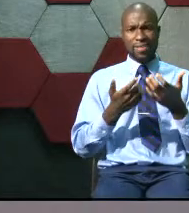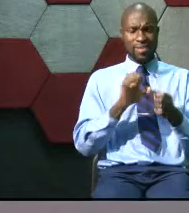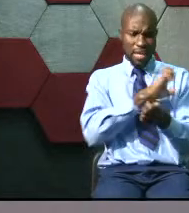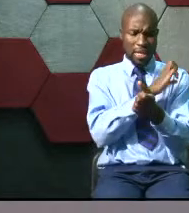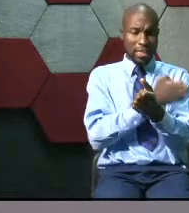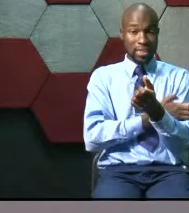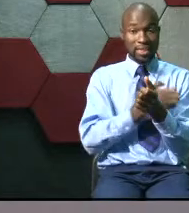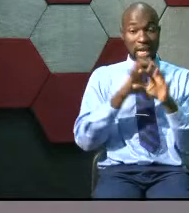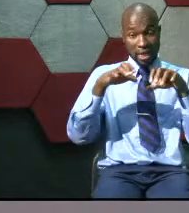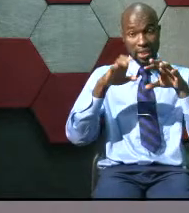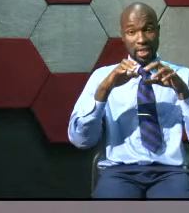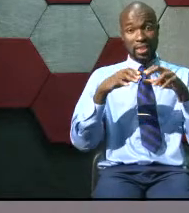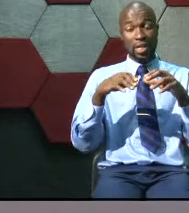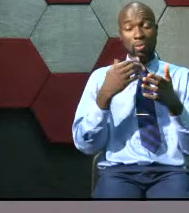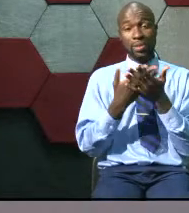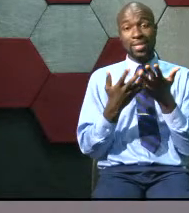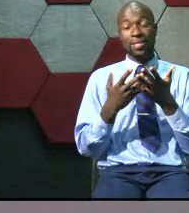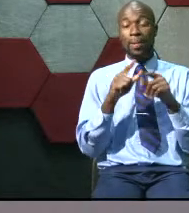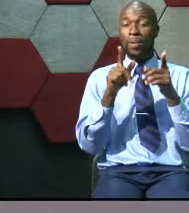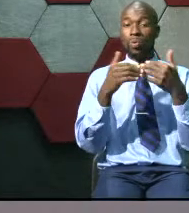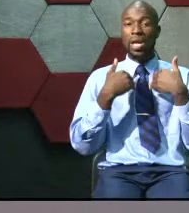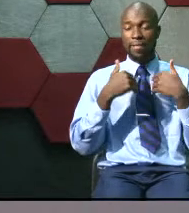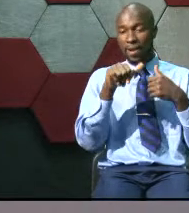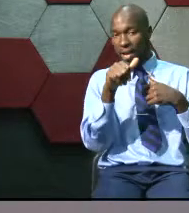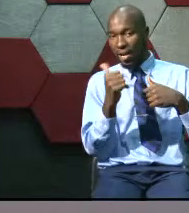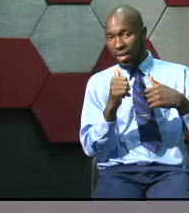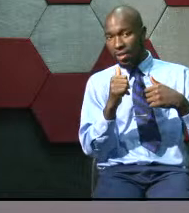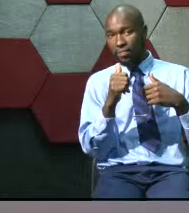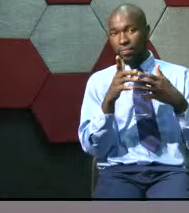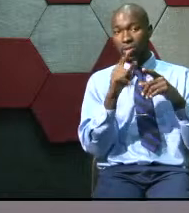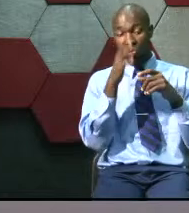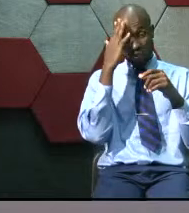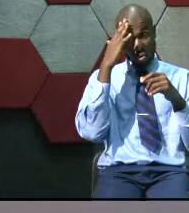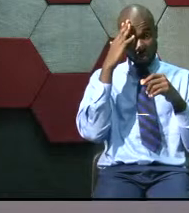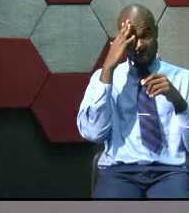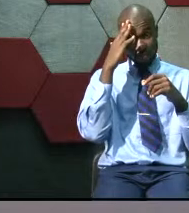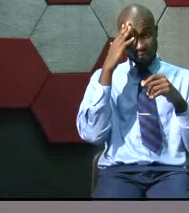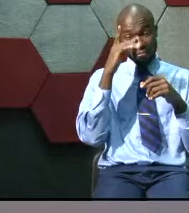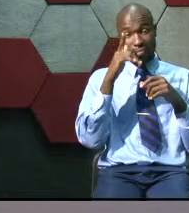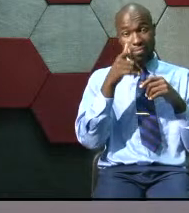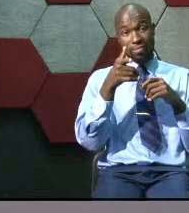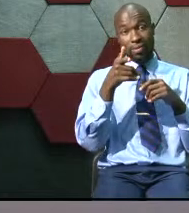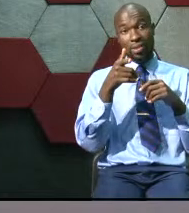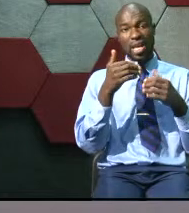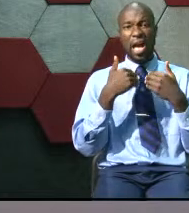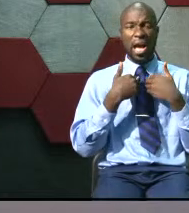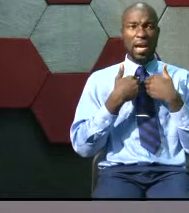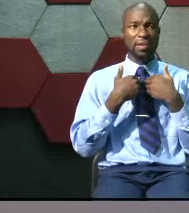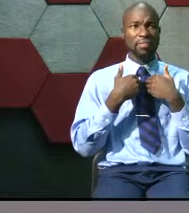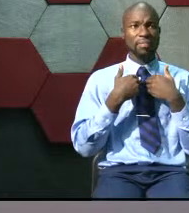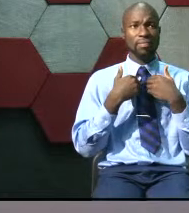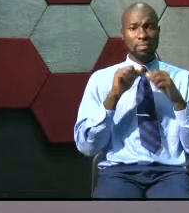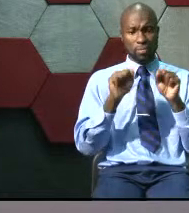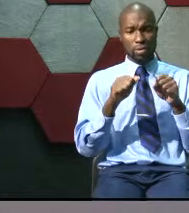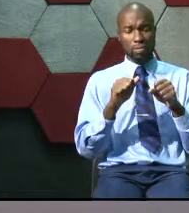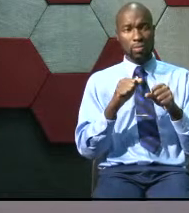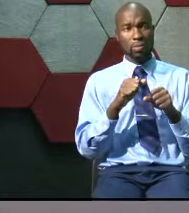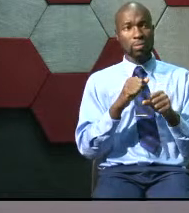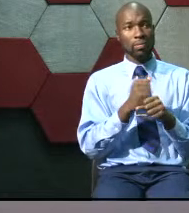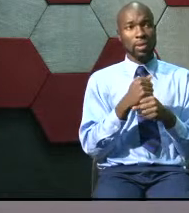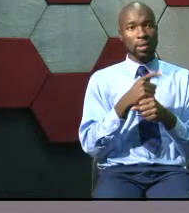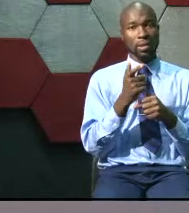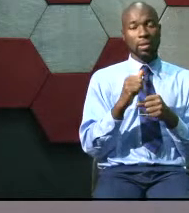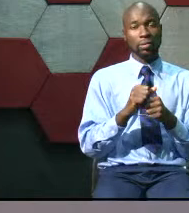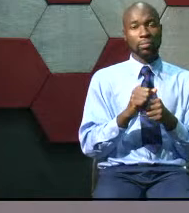issues. And we have another key partner of us. You guys might know Pick and Peel, that lovely juice. He is the MD and founder